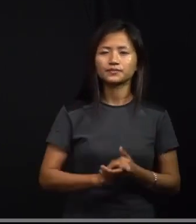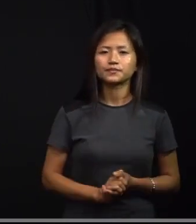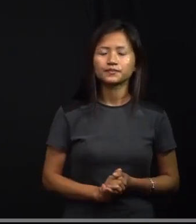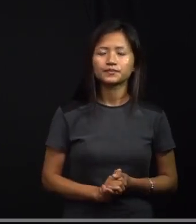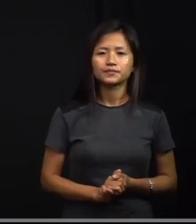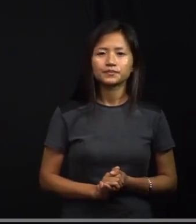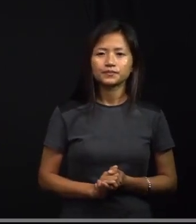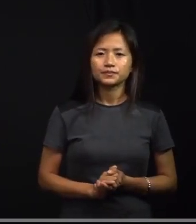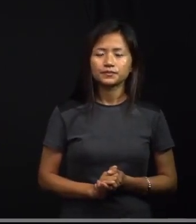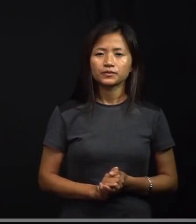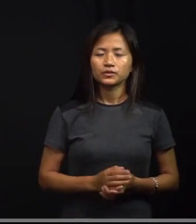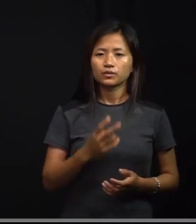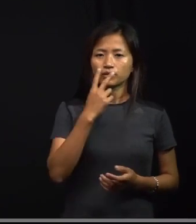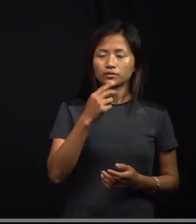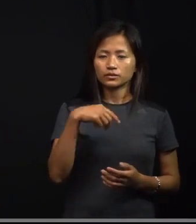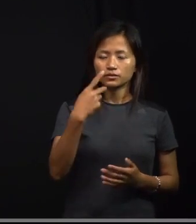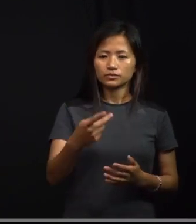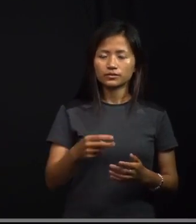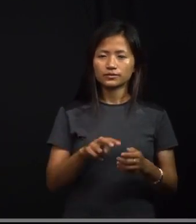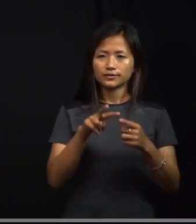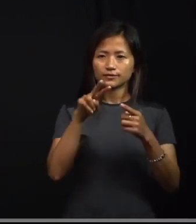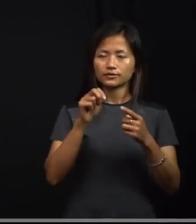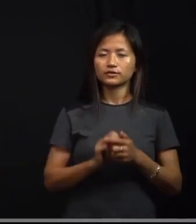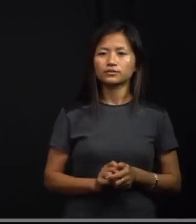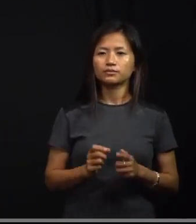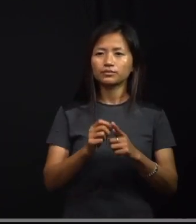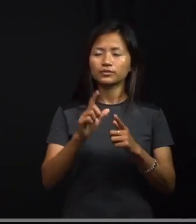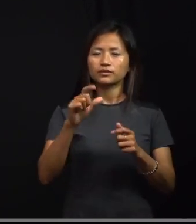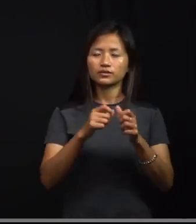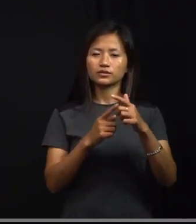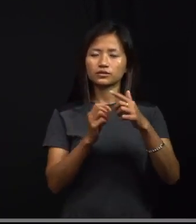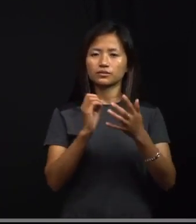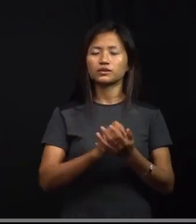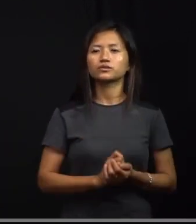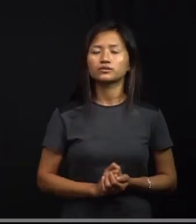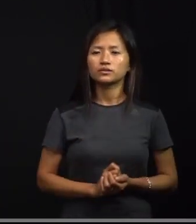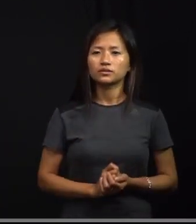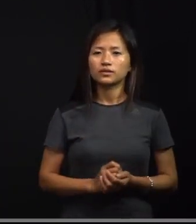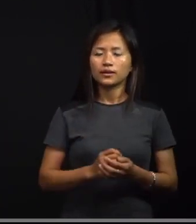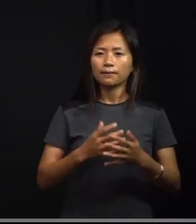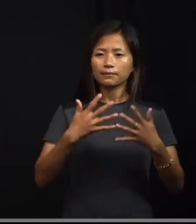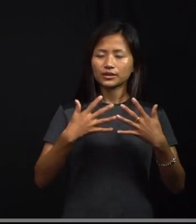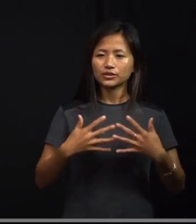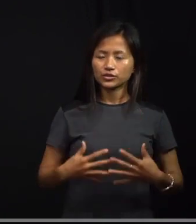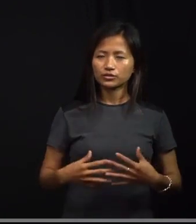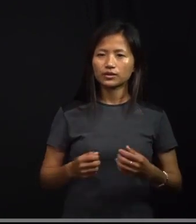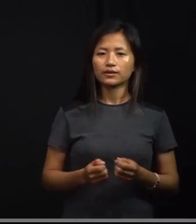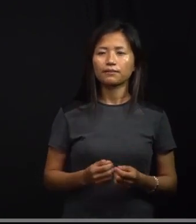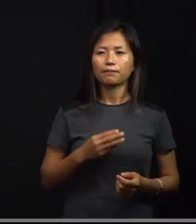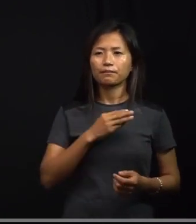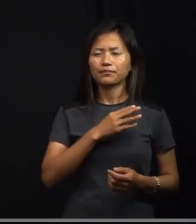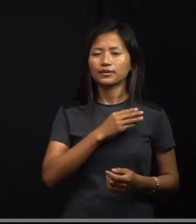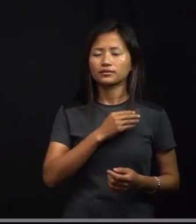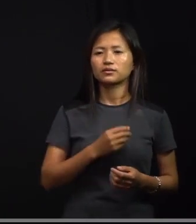then when you look into the definition given by Plato, he says that pleasure and pain are part of